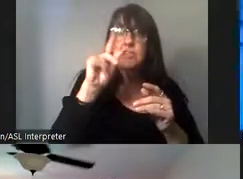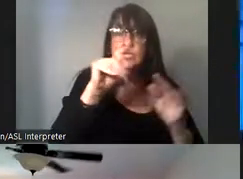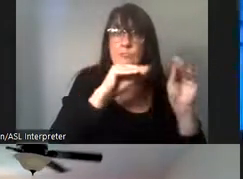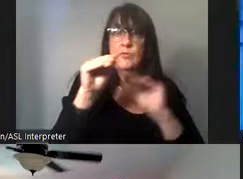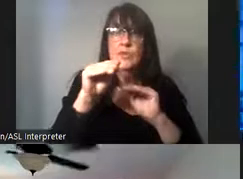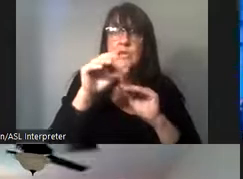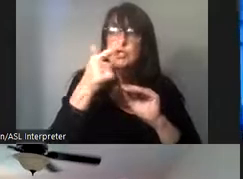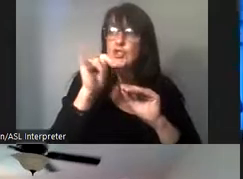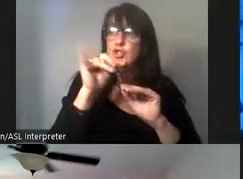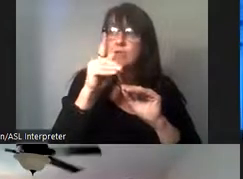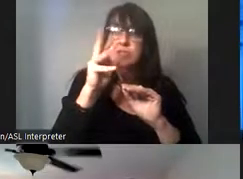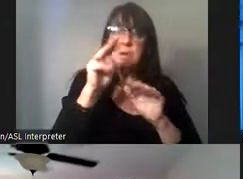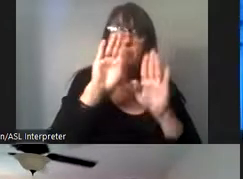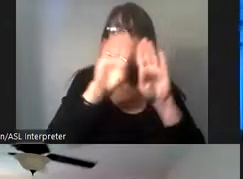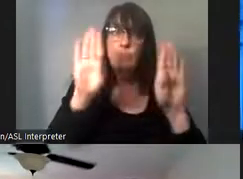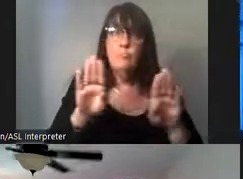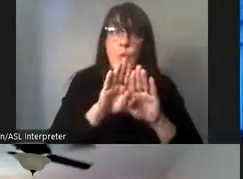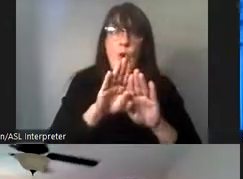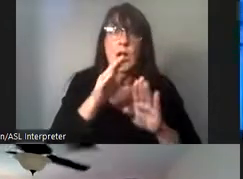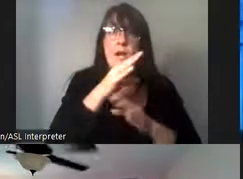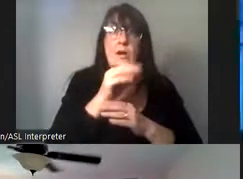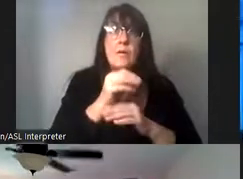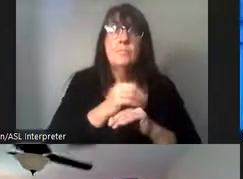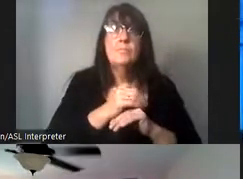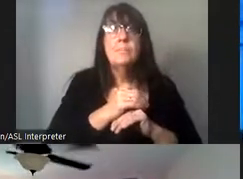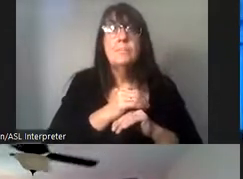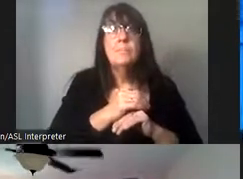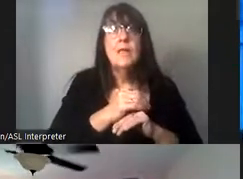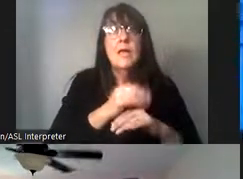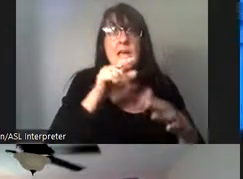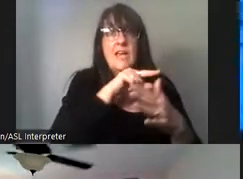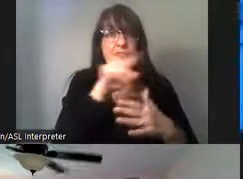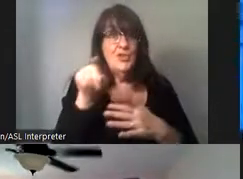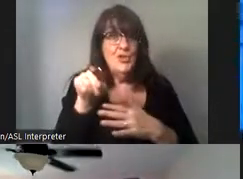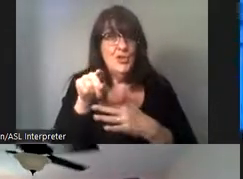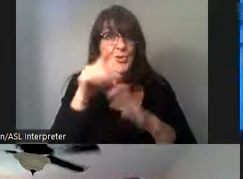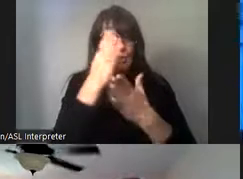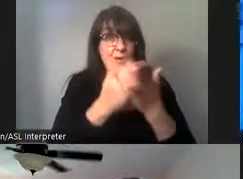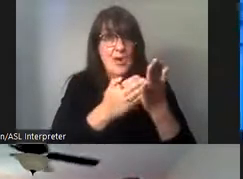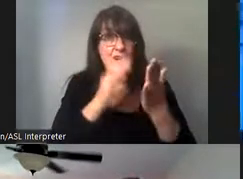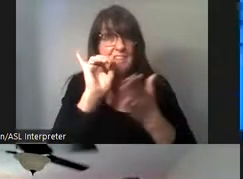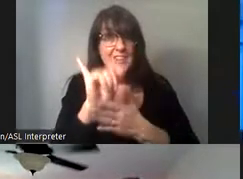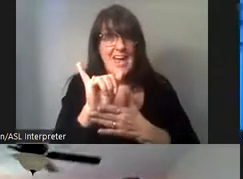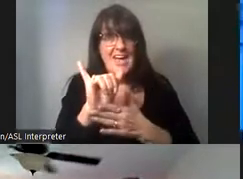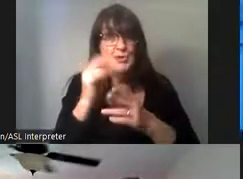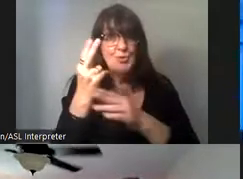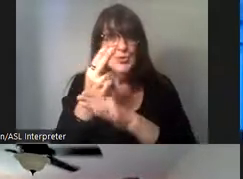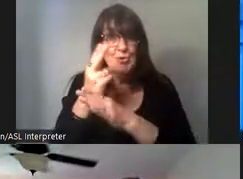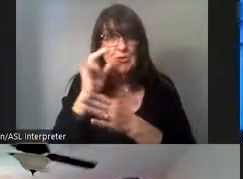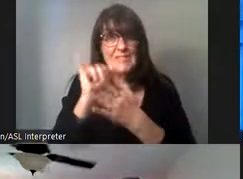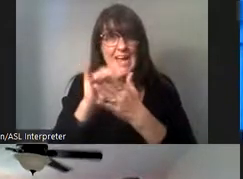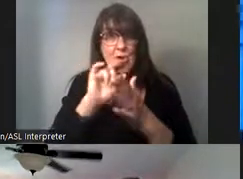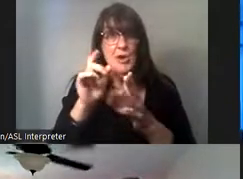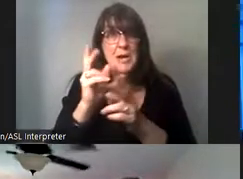gypsum boards, and structurally engineered wood. If any of you are part of industries that use that or manufacture